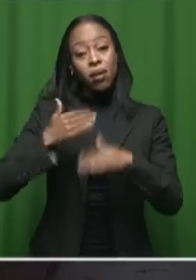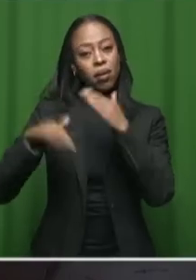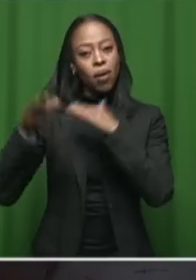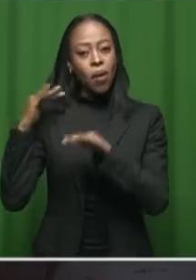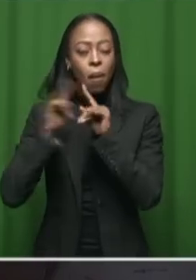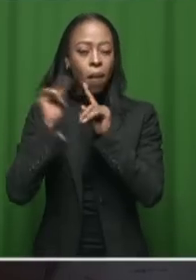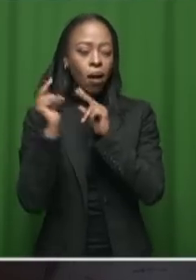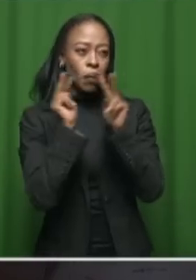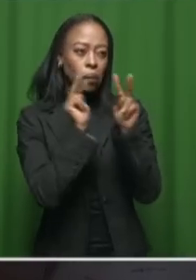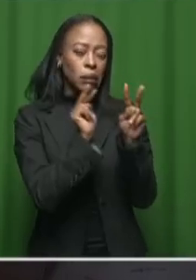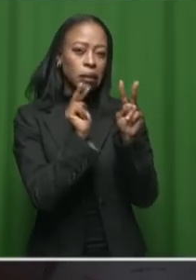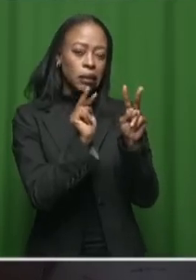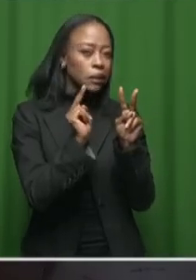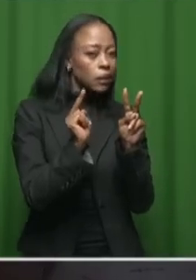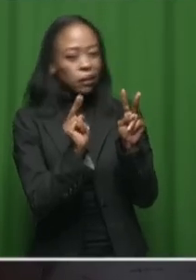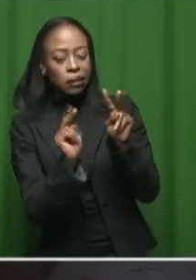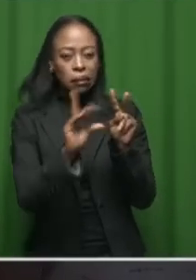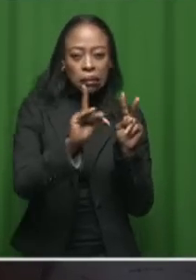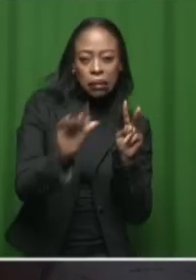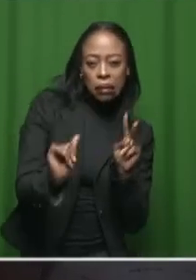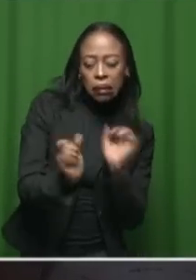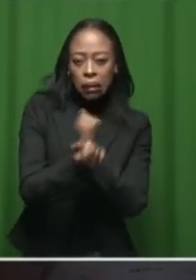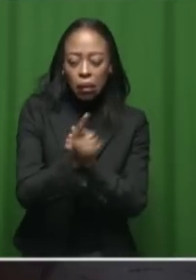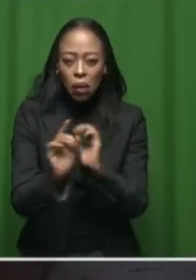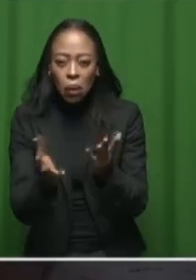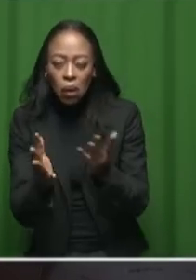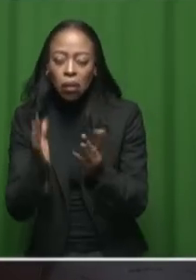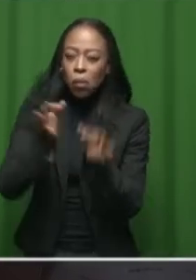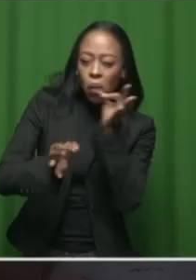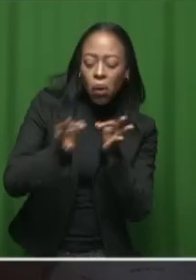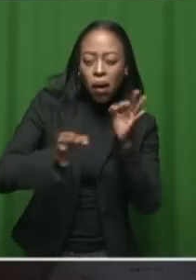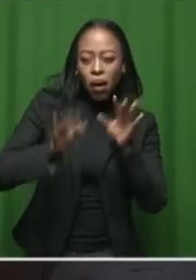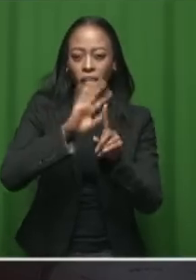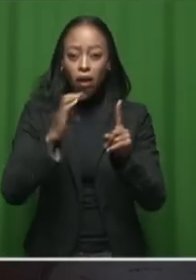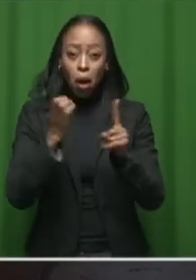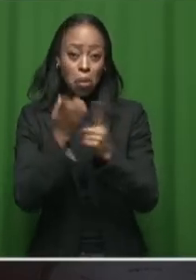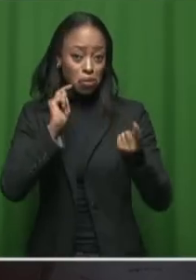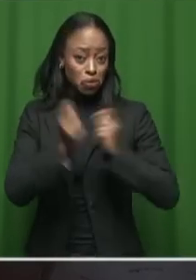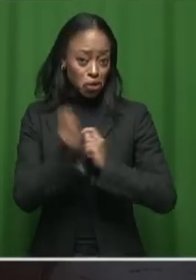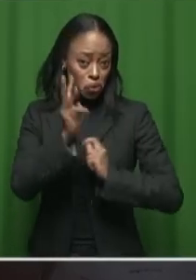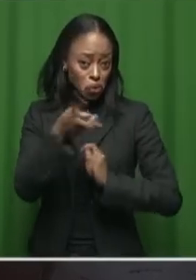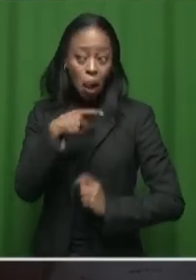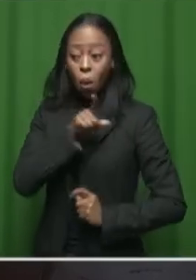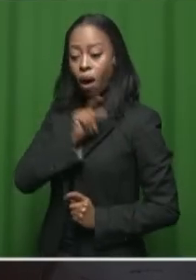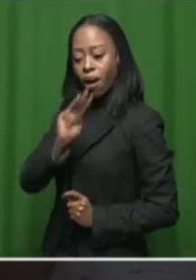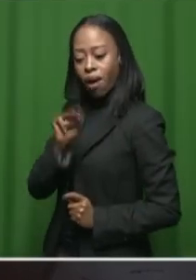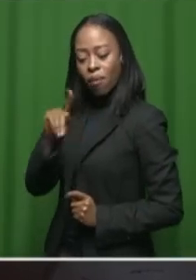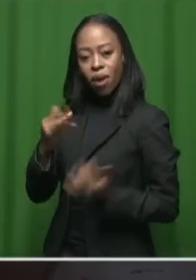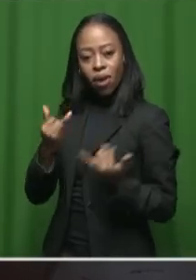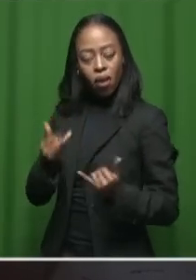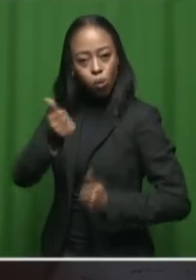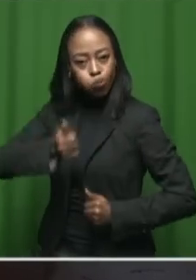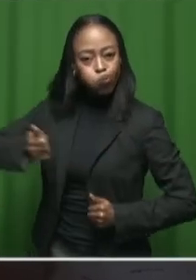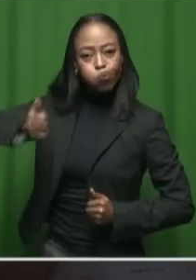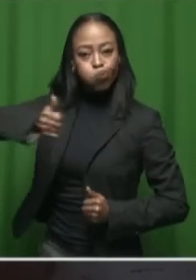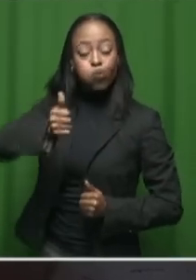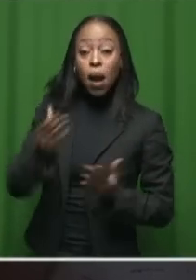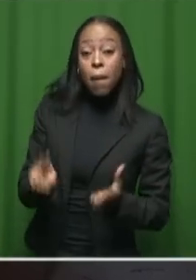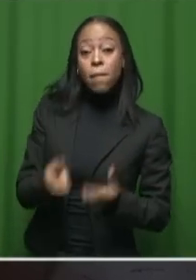tectonic plates in the democratic and the politics space in KwaZulu-Natal will change, with Umkhonto we Sizwe being in charge of that province,